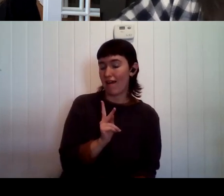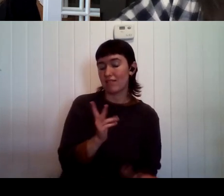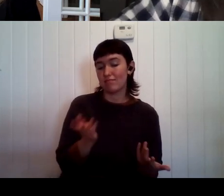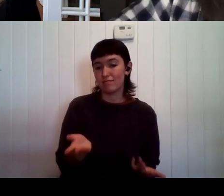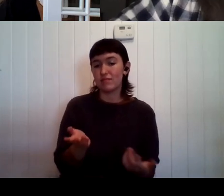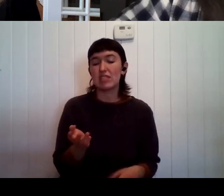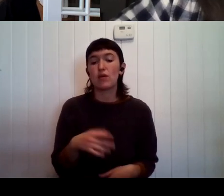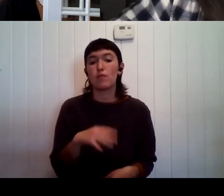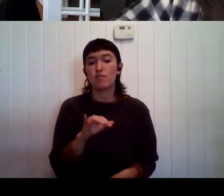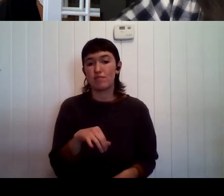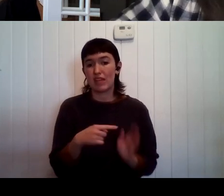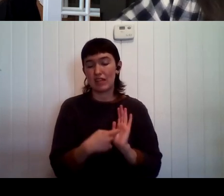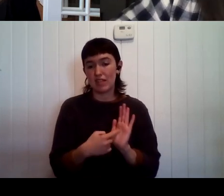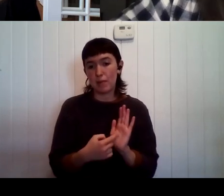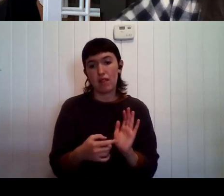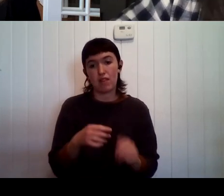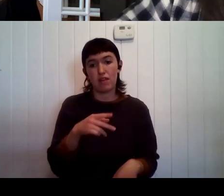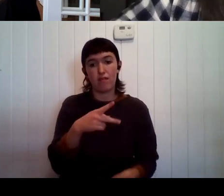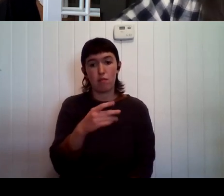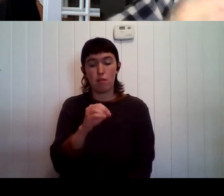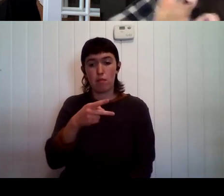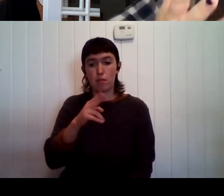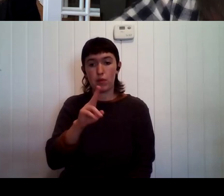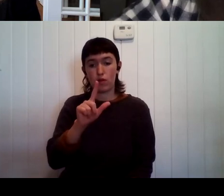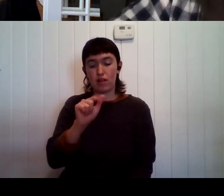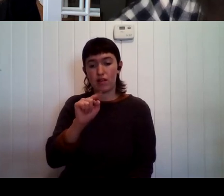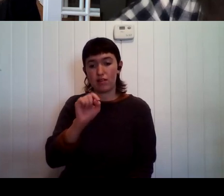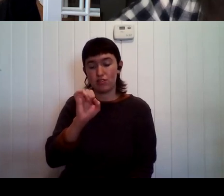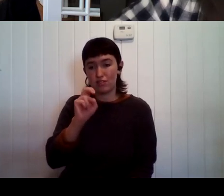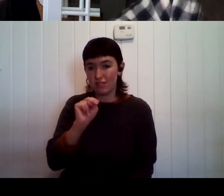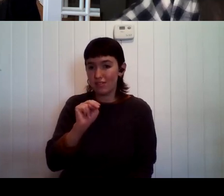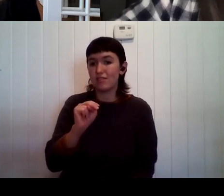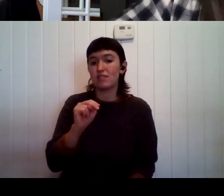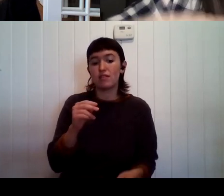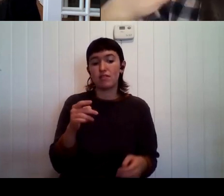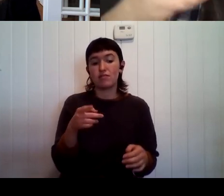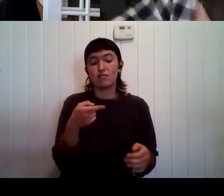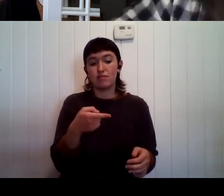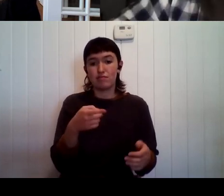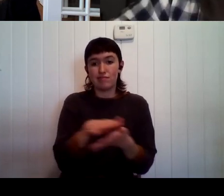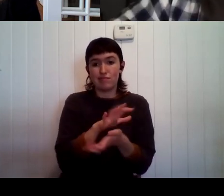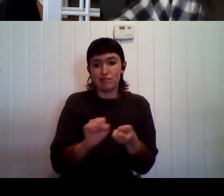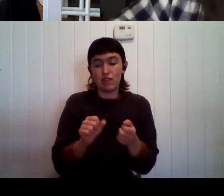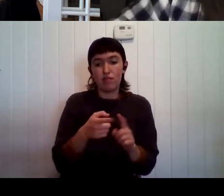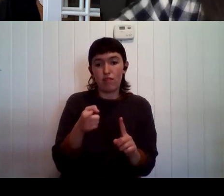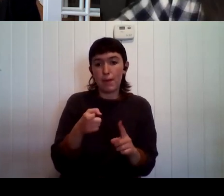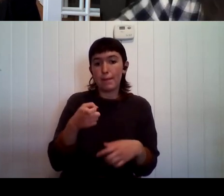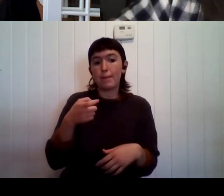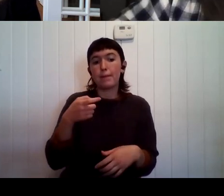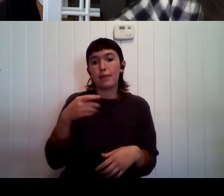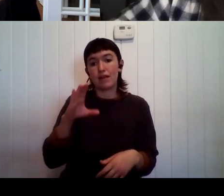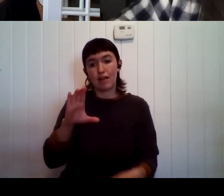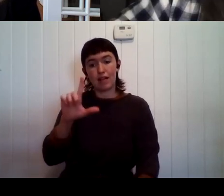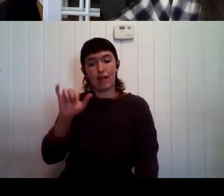population going kaput because of a disease brought on by climate change, or at least enabled by climate change. The